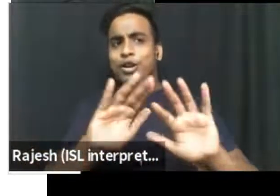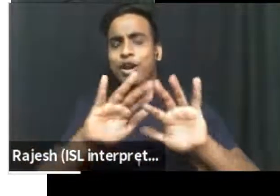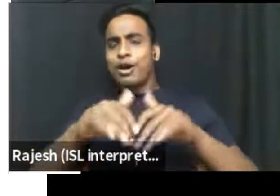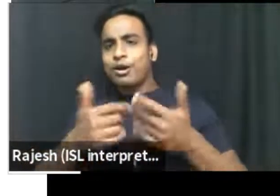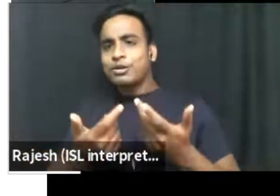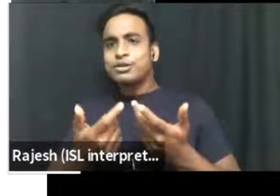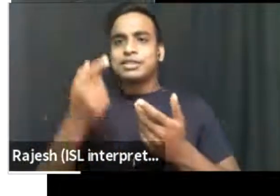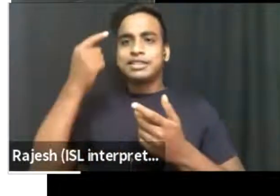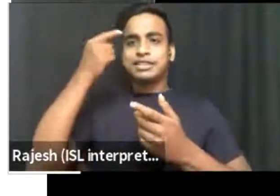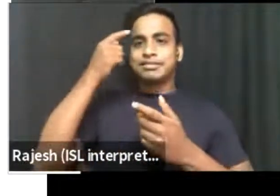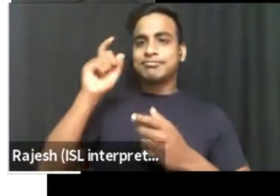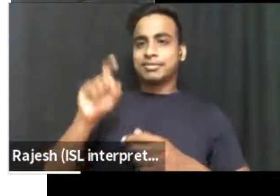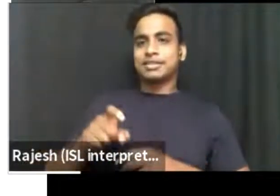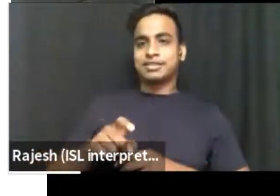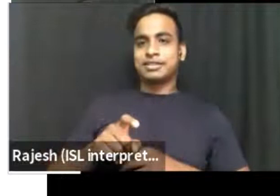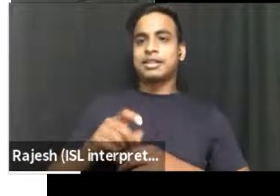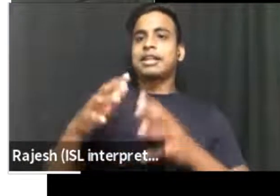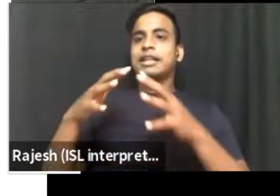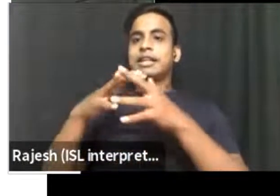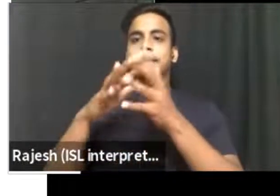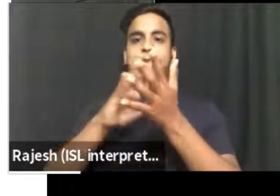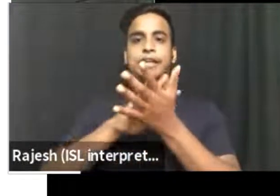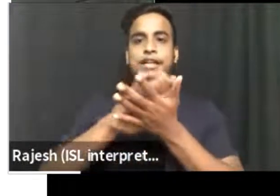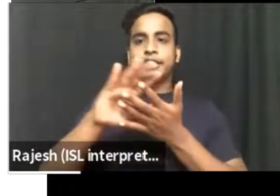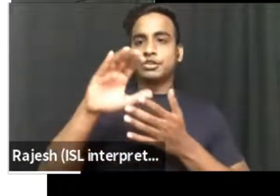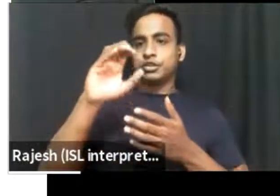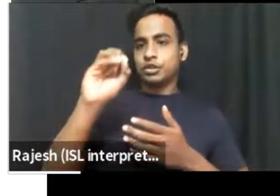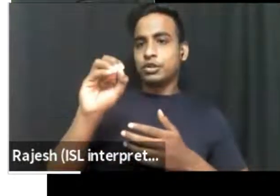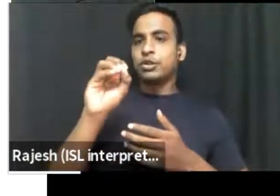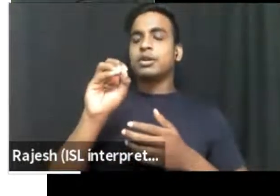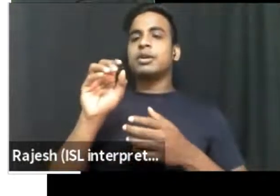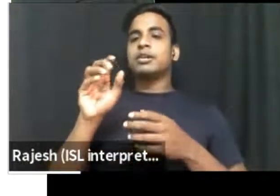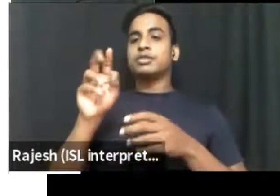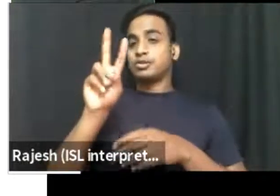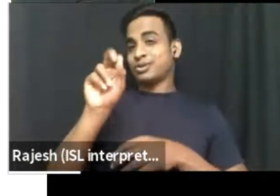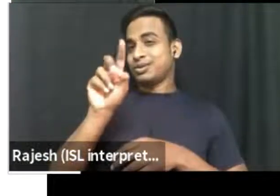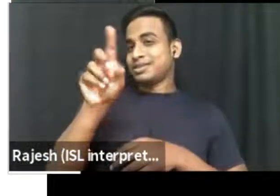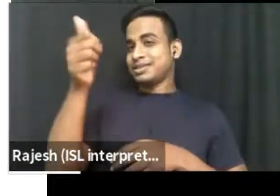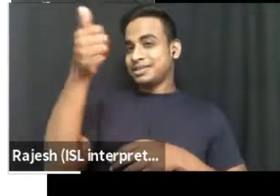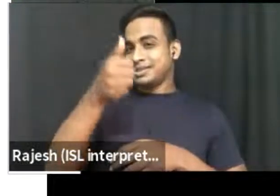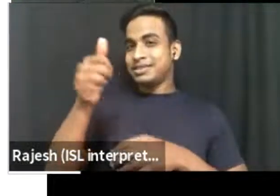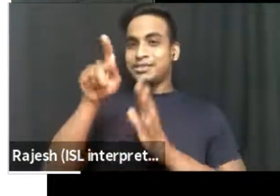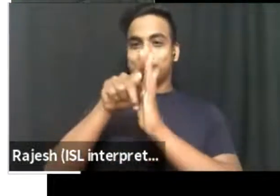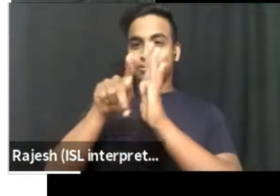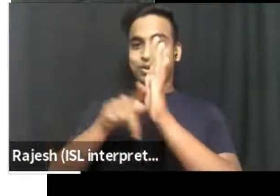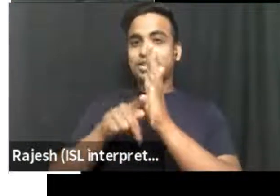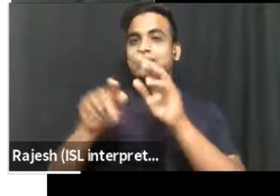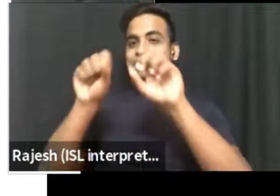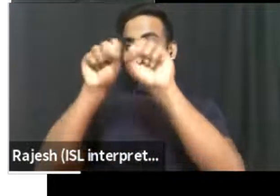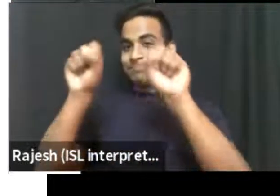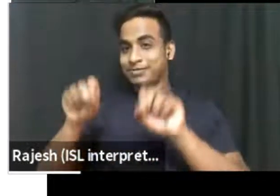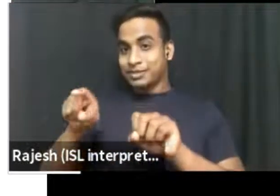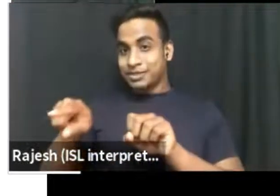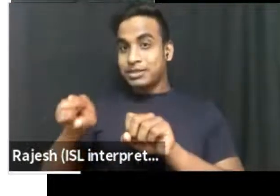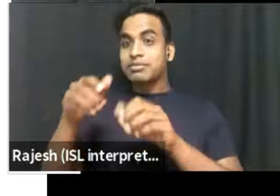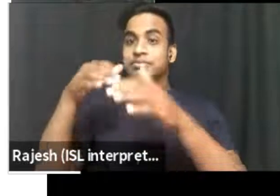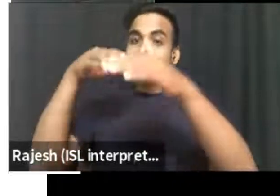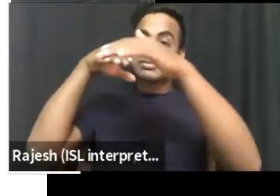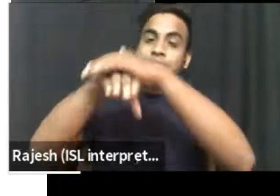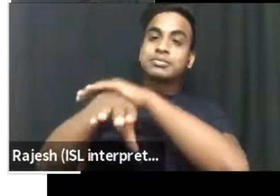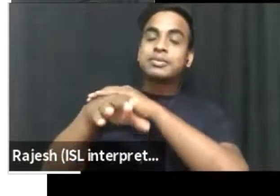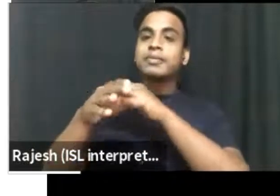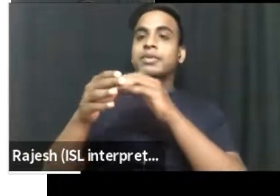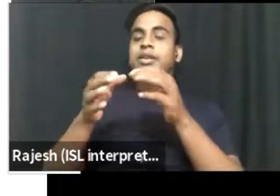of all this. The WHO framework on integrated people-centered health services of 2016 is very, very significant,